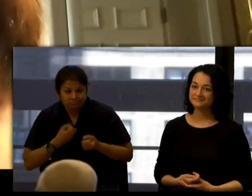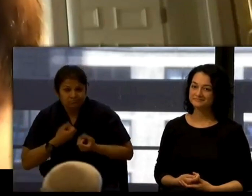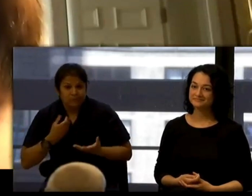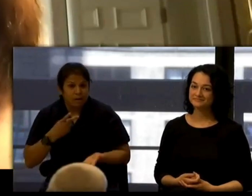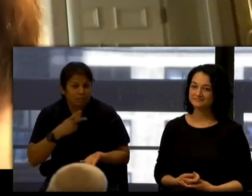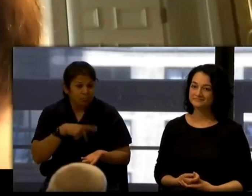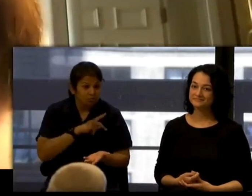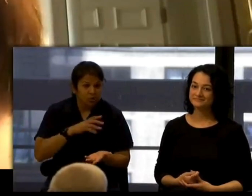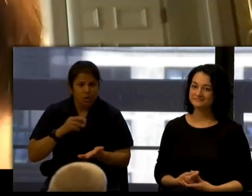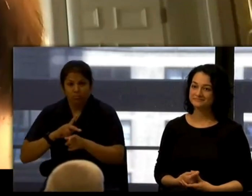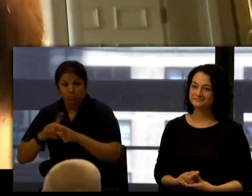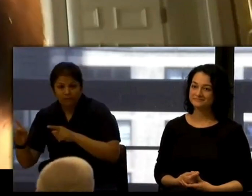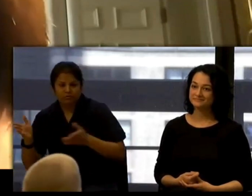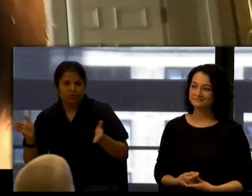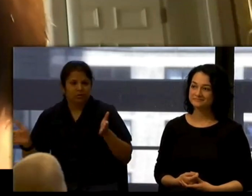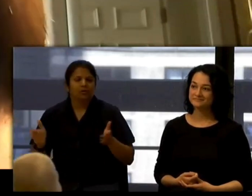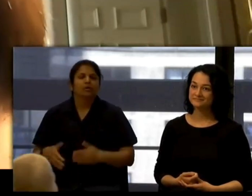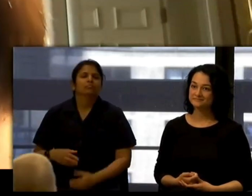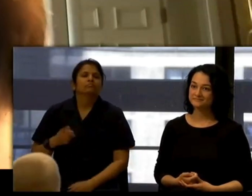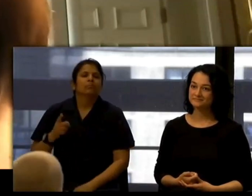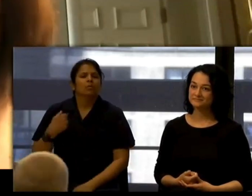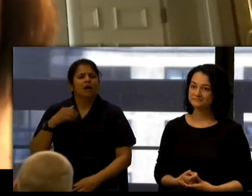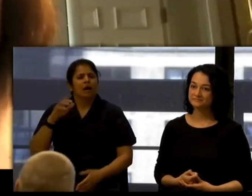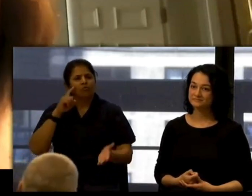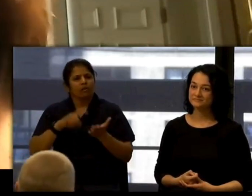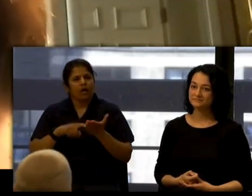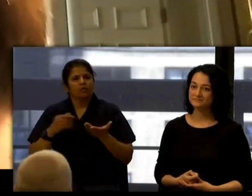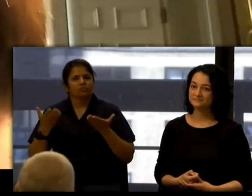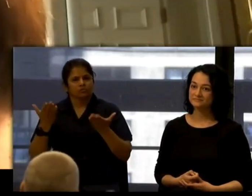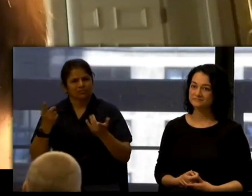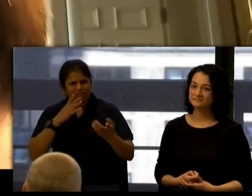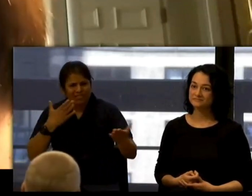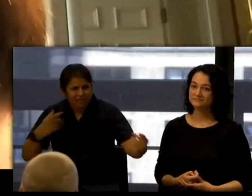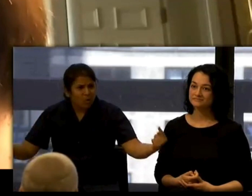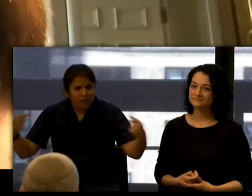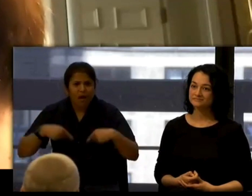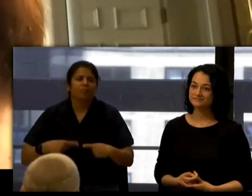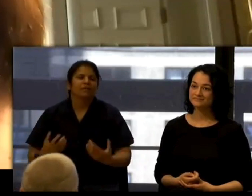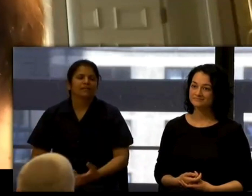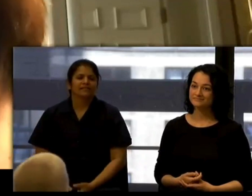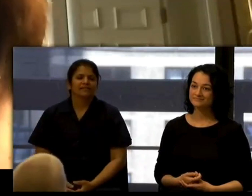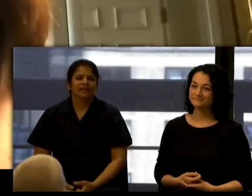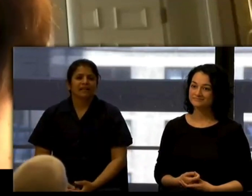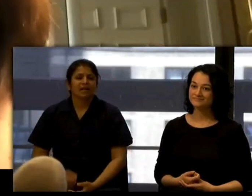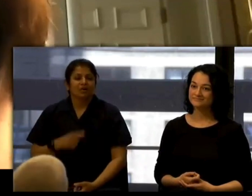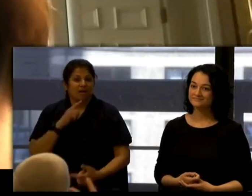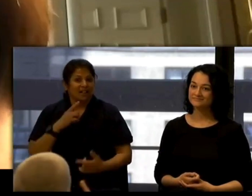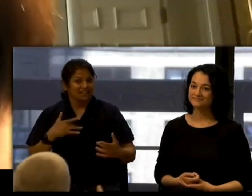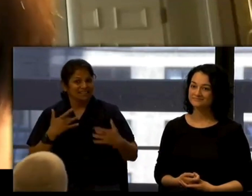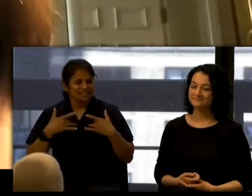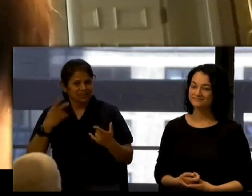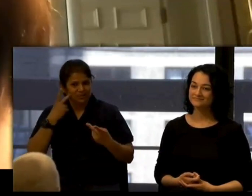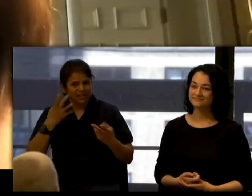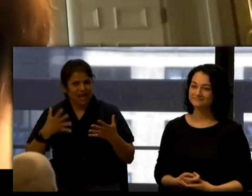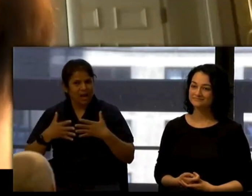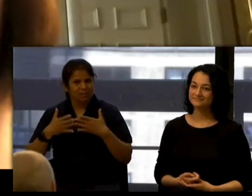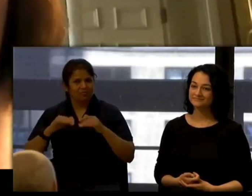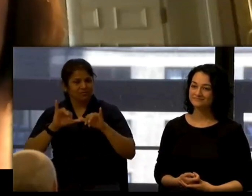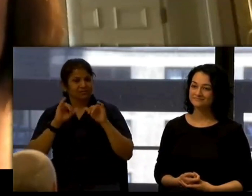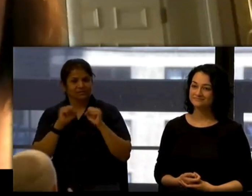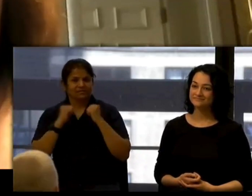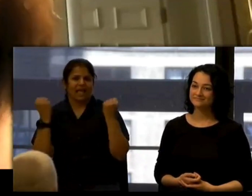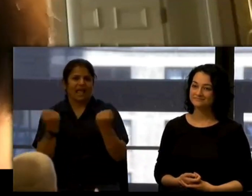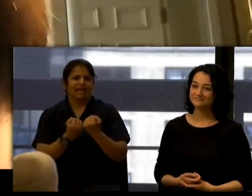It is so exciting to see the American Society for Aging's Generations Journal curate an issue focused on the impact